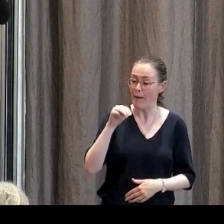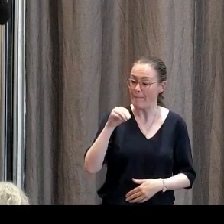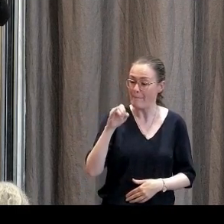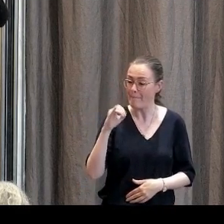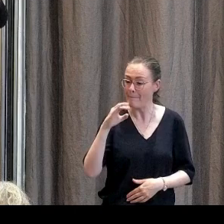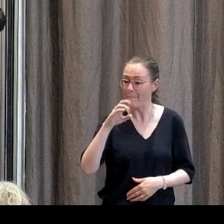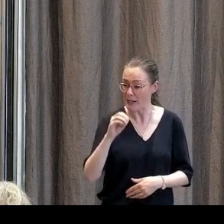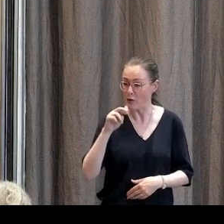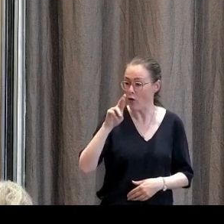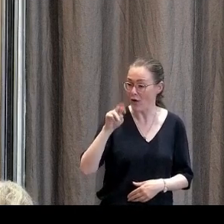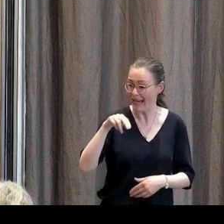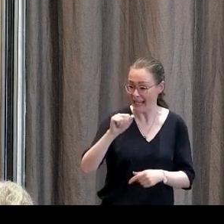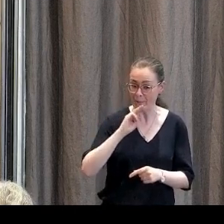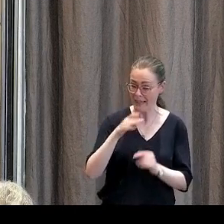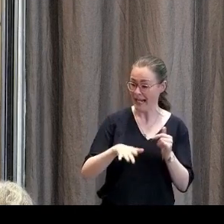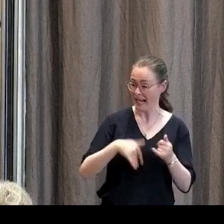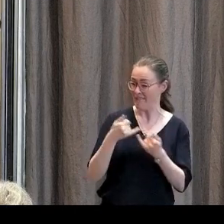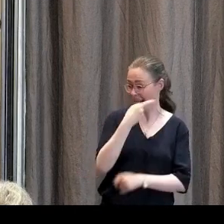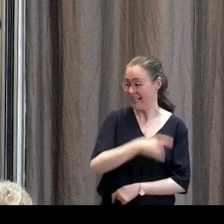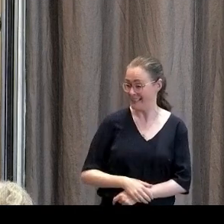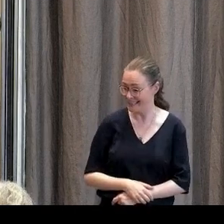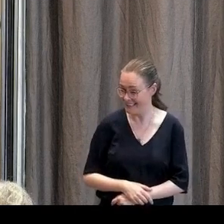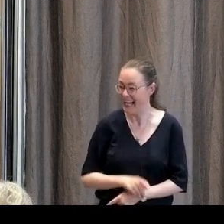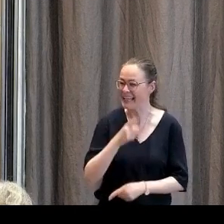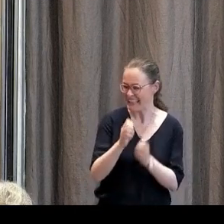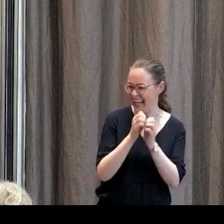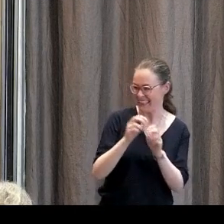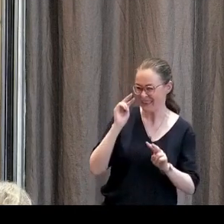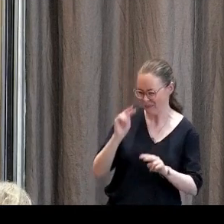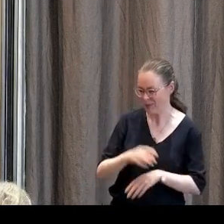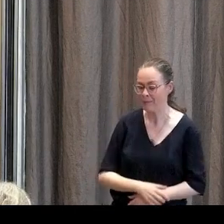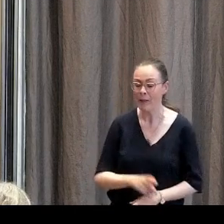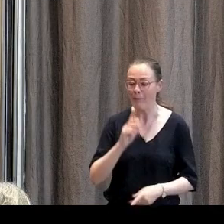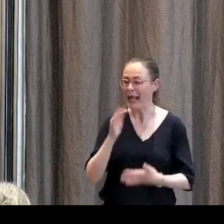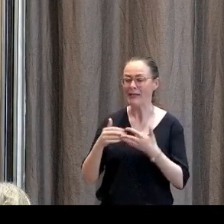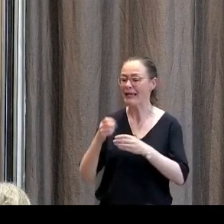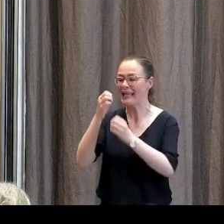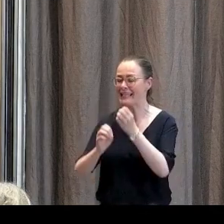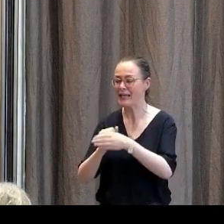as an engineer would see it. Okay, and I'll skip ahead in the interest of time, but the bridge